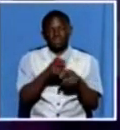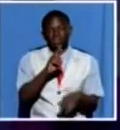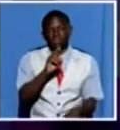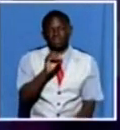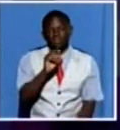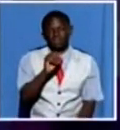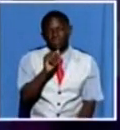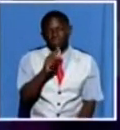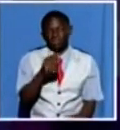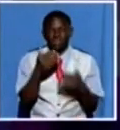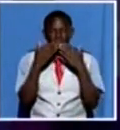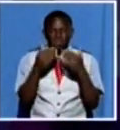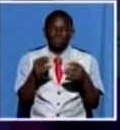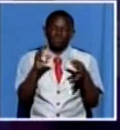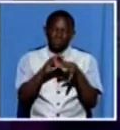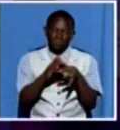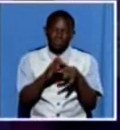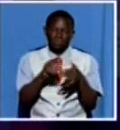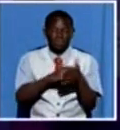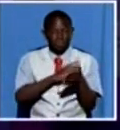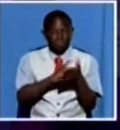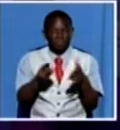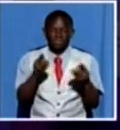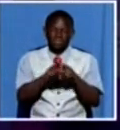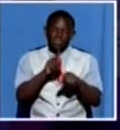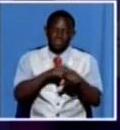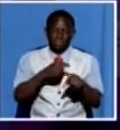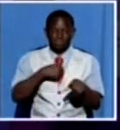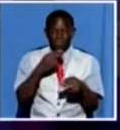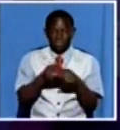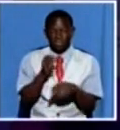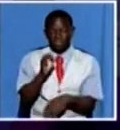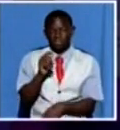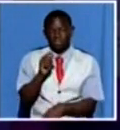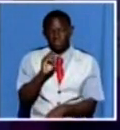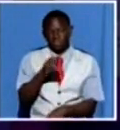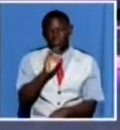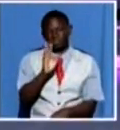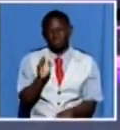for joining us on Sunday Interview for today. Until next time, I'm Franklin Tambo Jr. Goodbye.